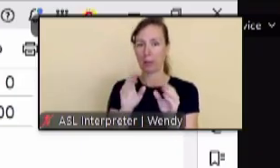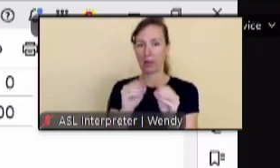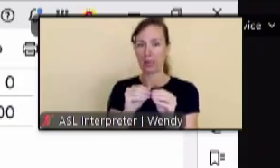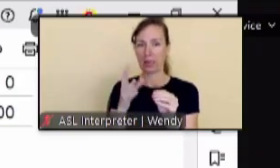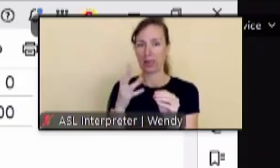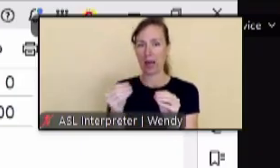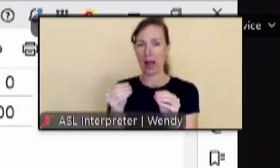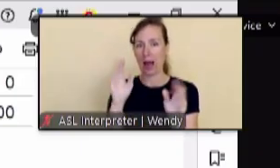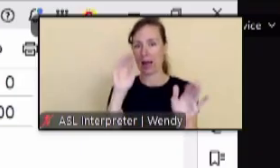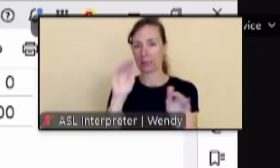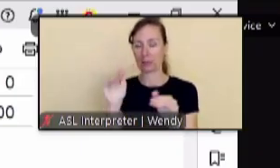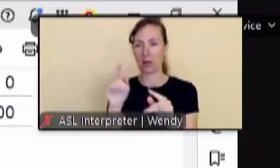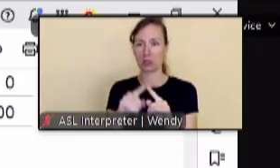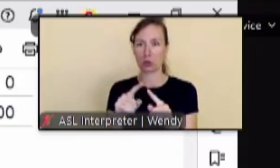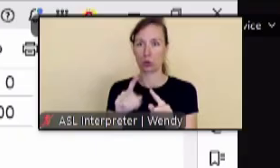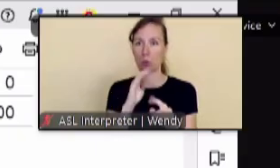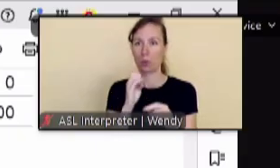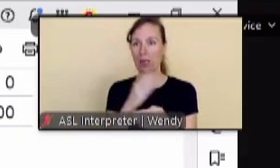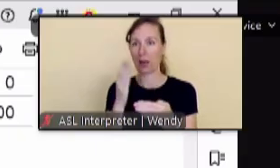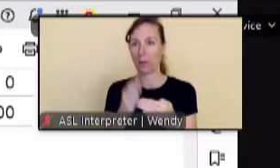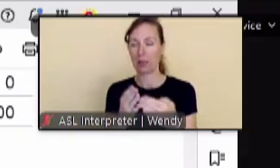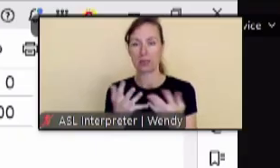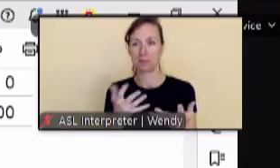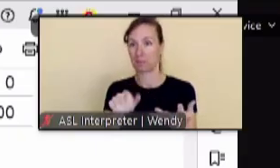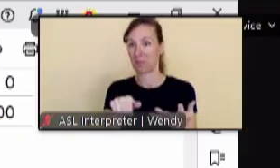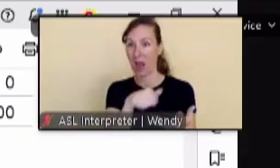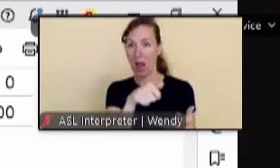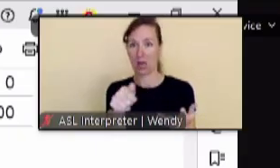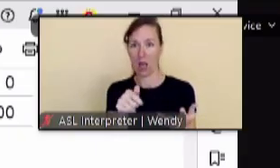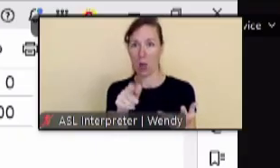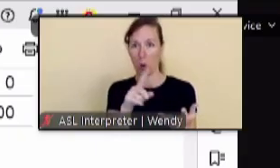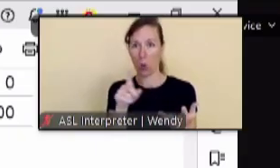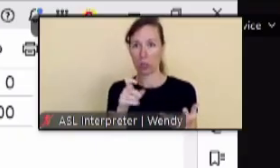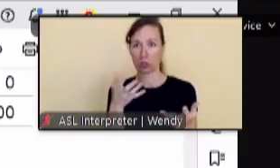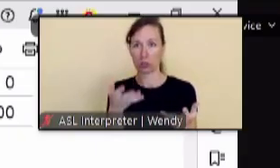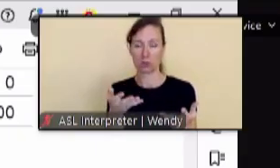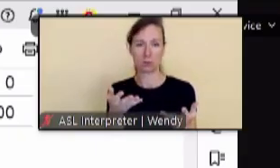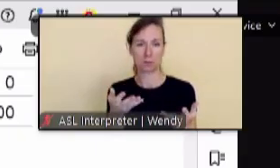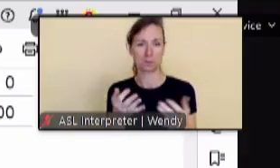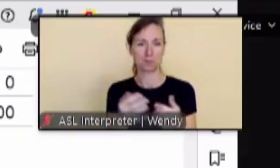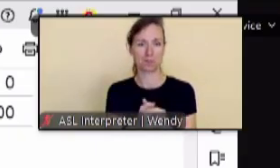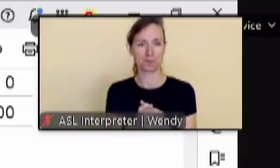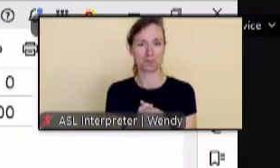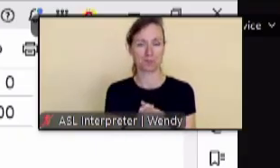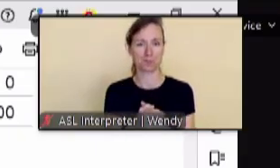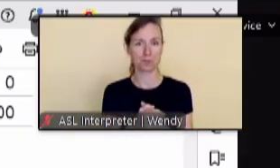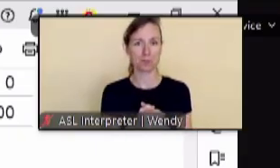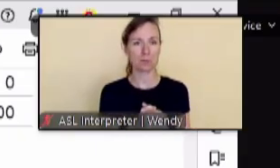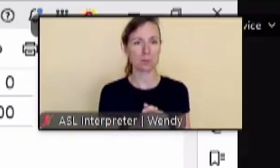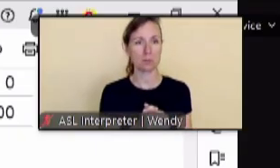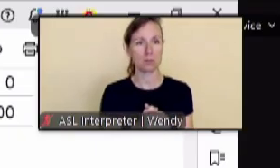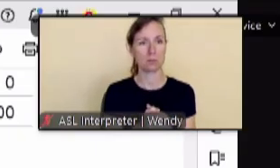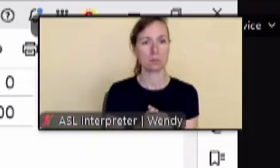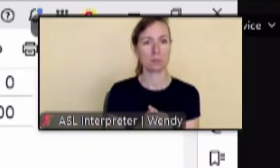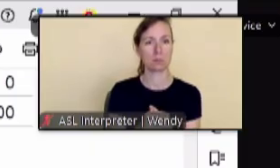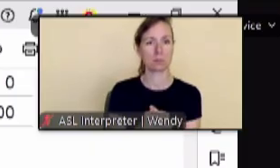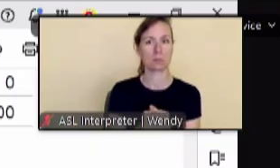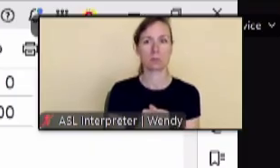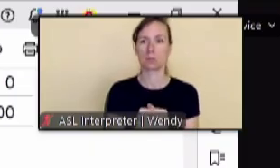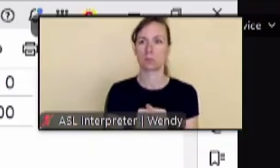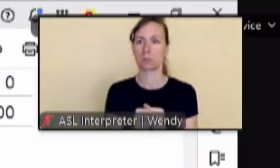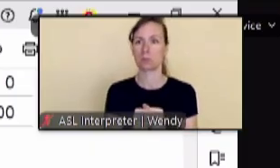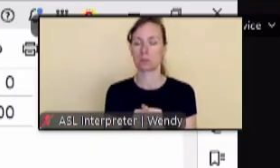So if there aren't any other questions on this page, or any questions on this page, I'll move on to the